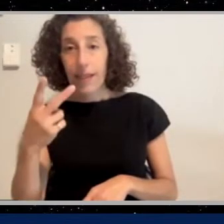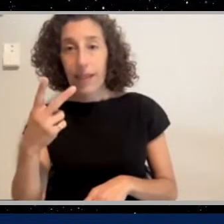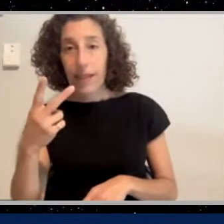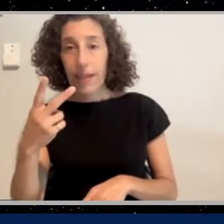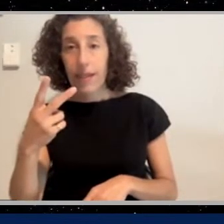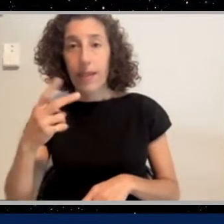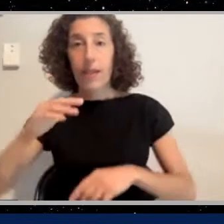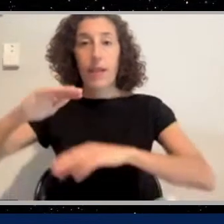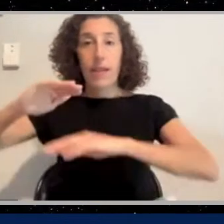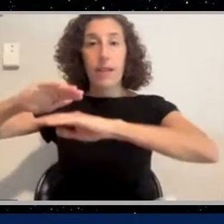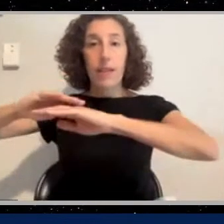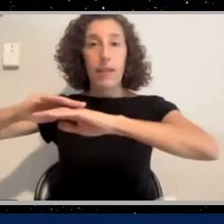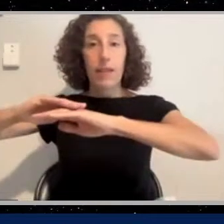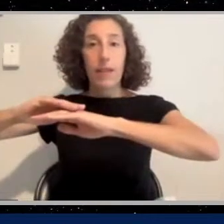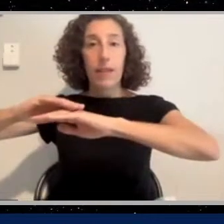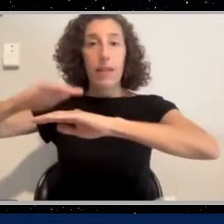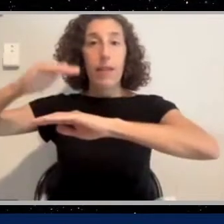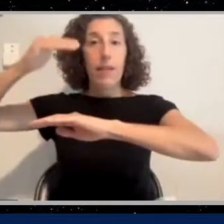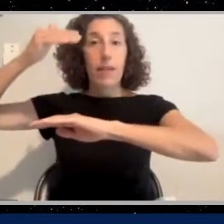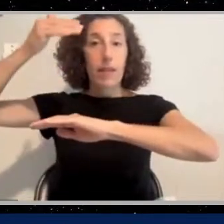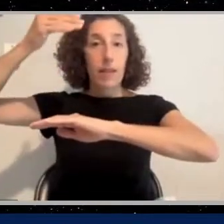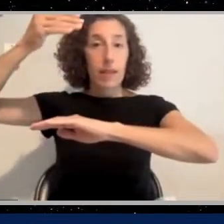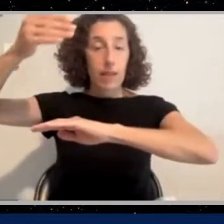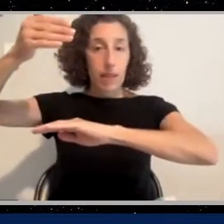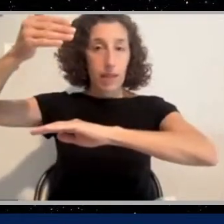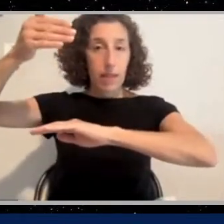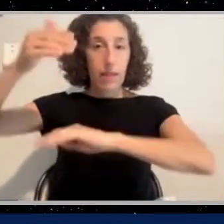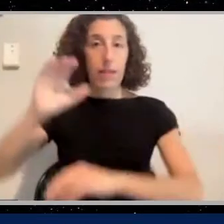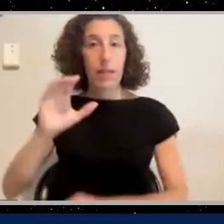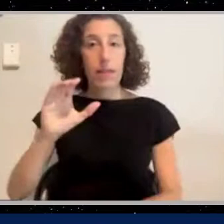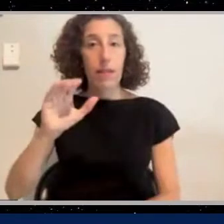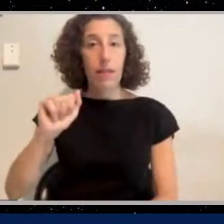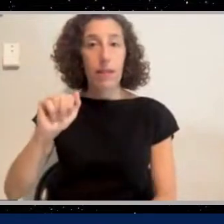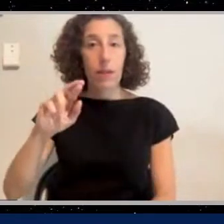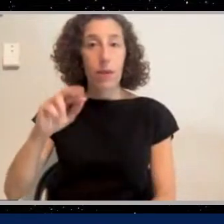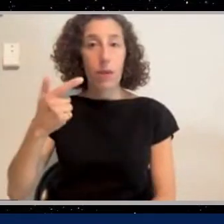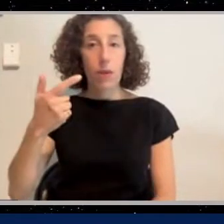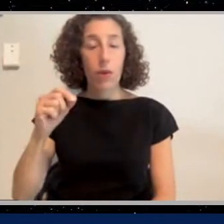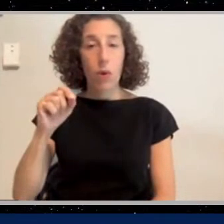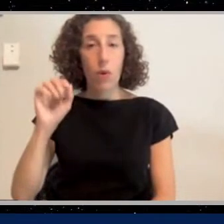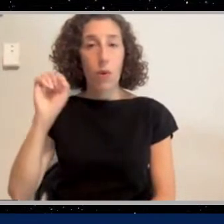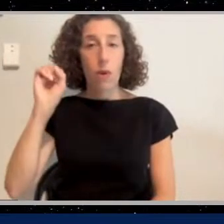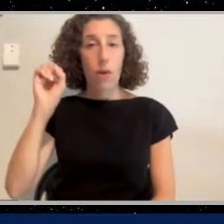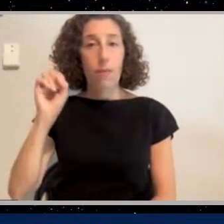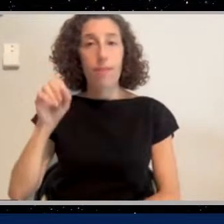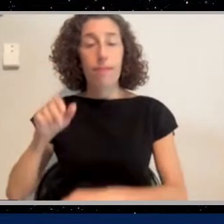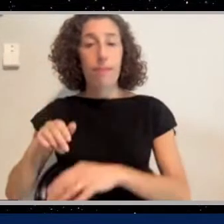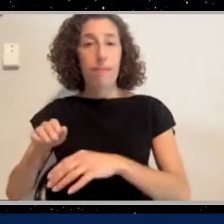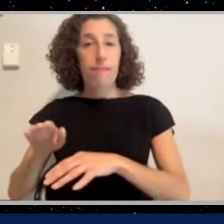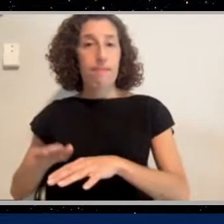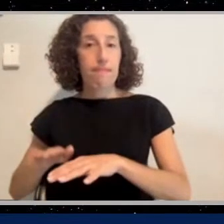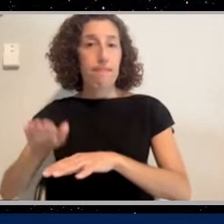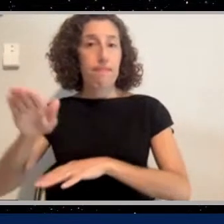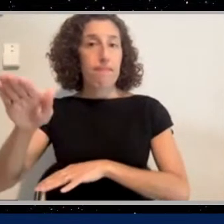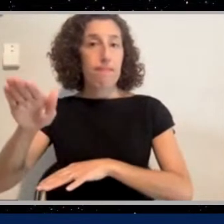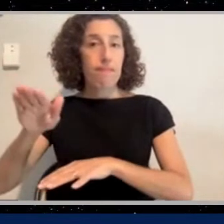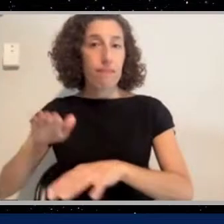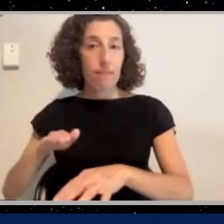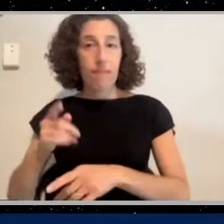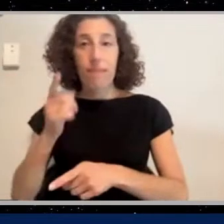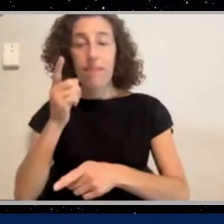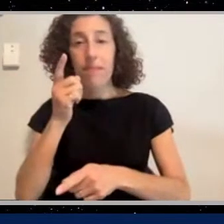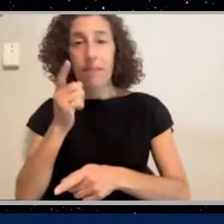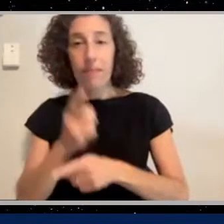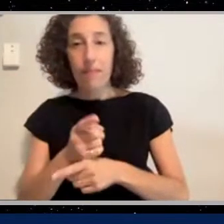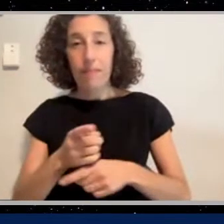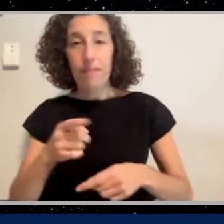ramp going all the way up. Yeah. Gosh, this is a time for your red pen. Well, this is where I was like squinting at